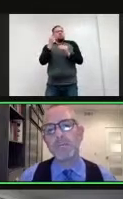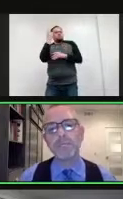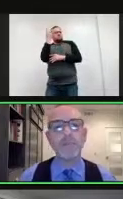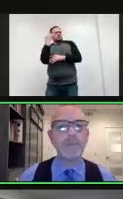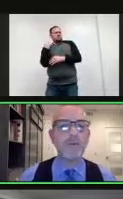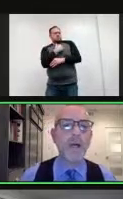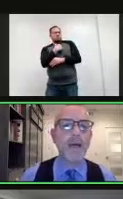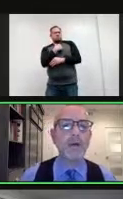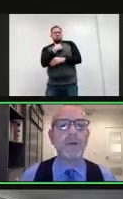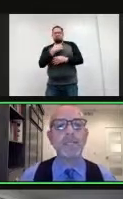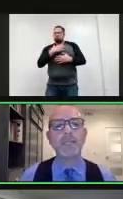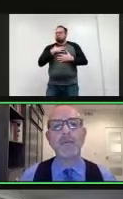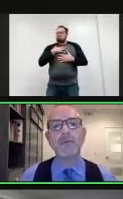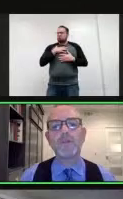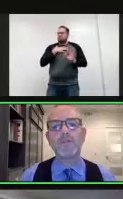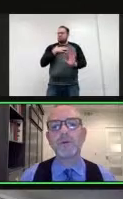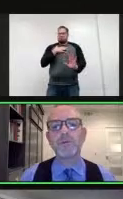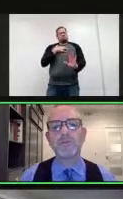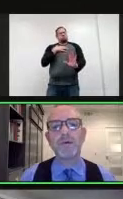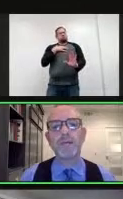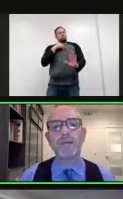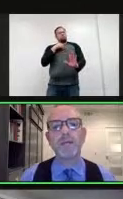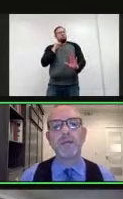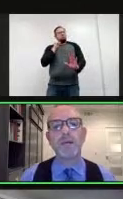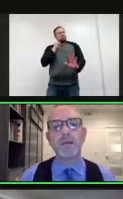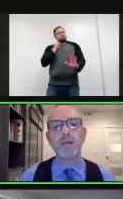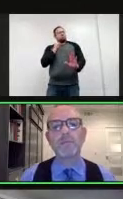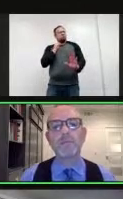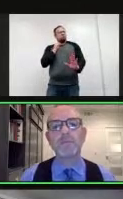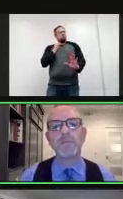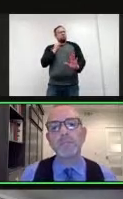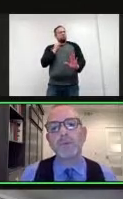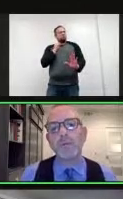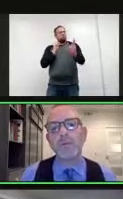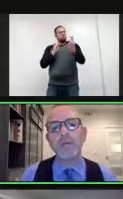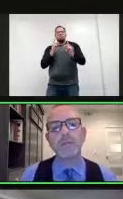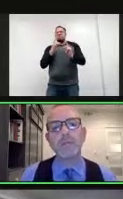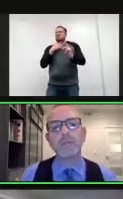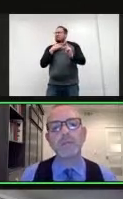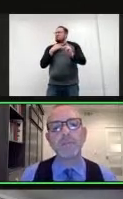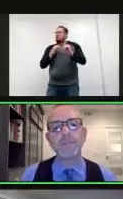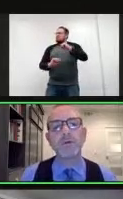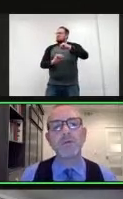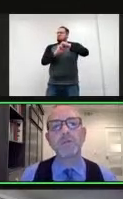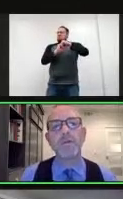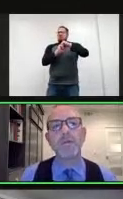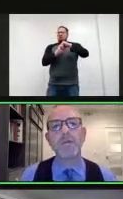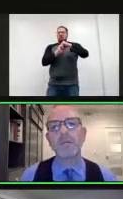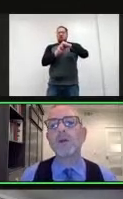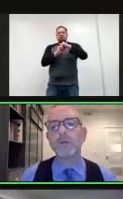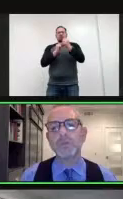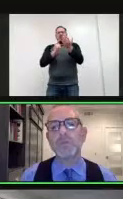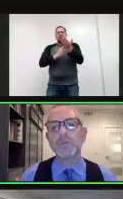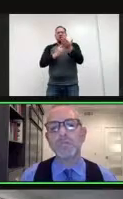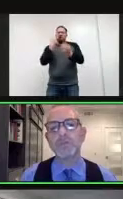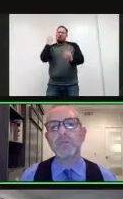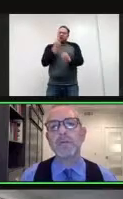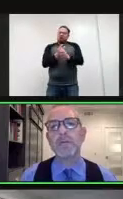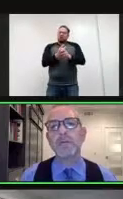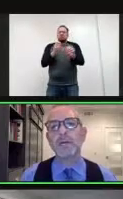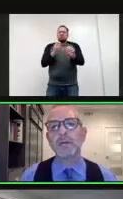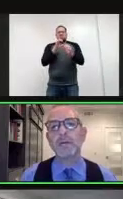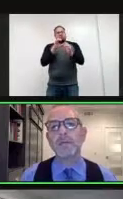only pleased, but maybe wowed by the level of folks who felt really supported. And sometimes it's hard to do that in a large school